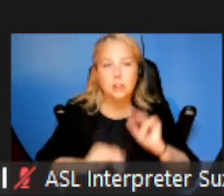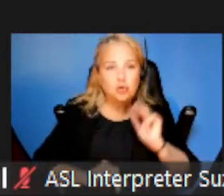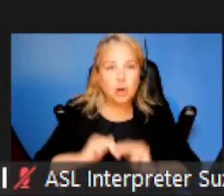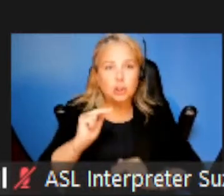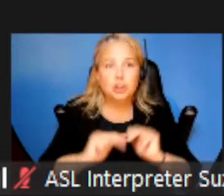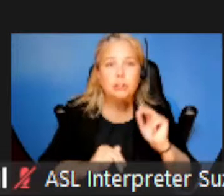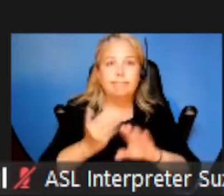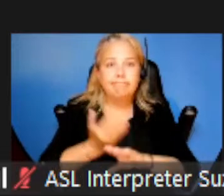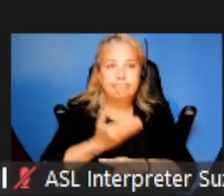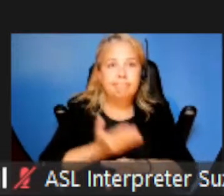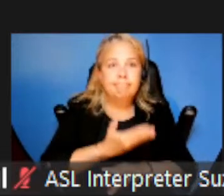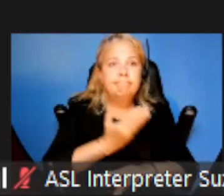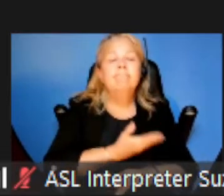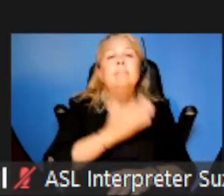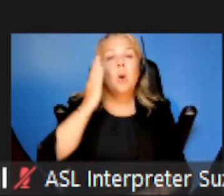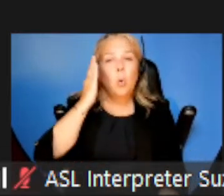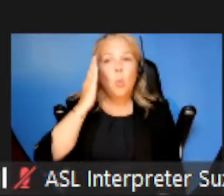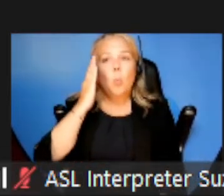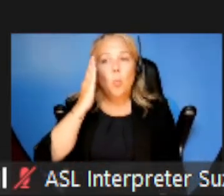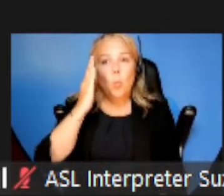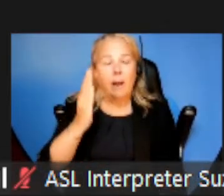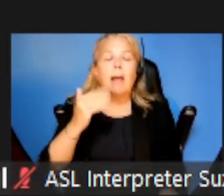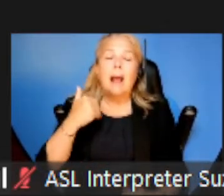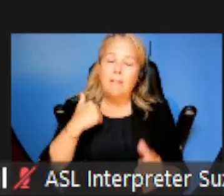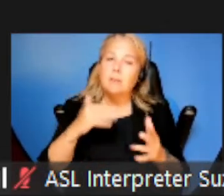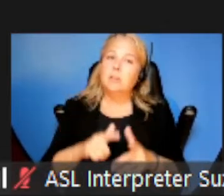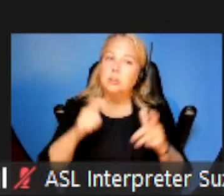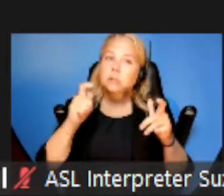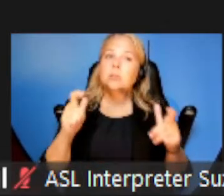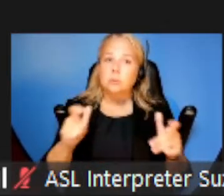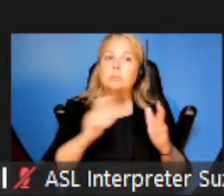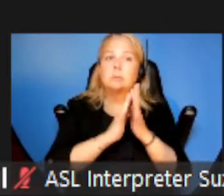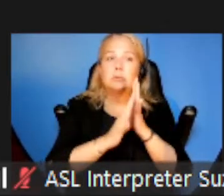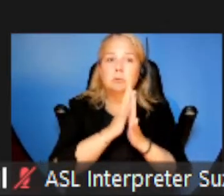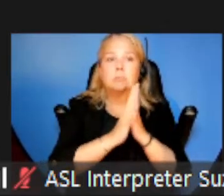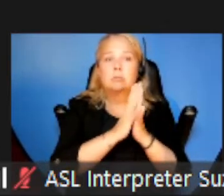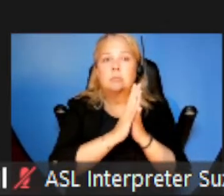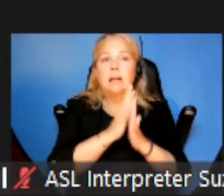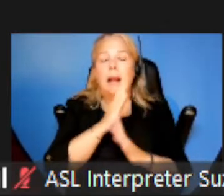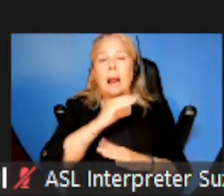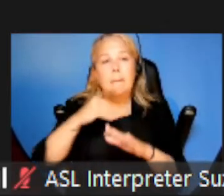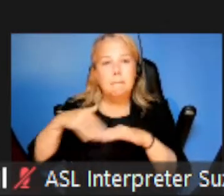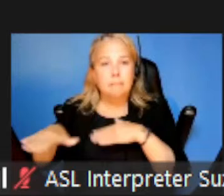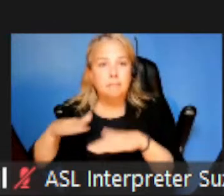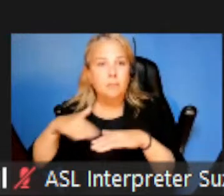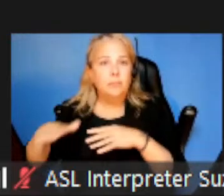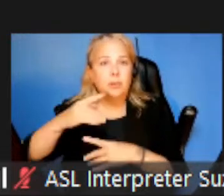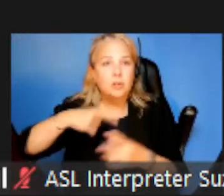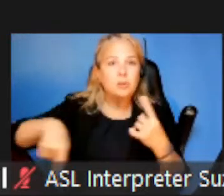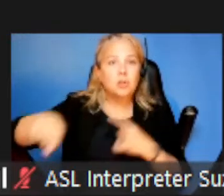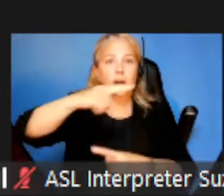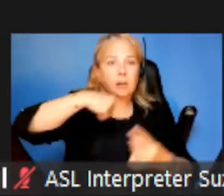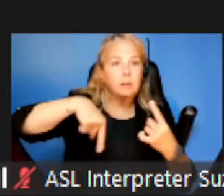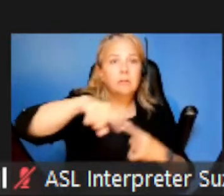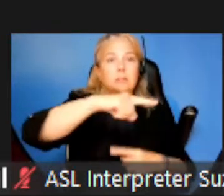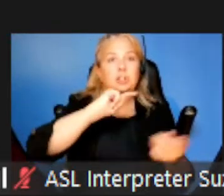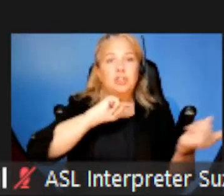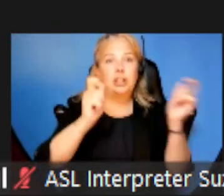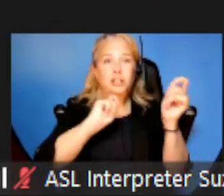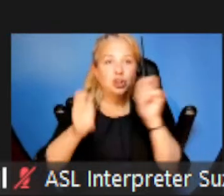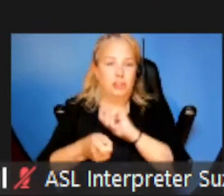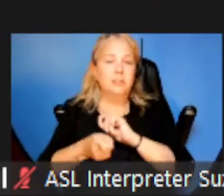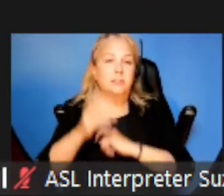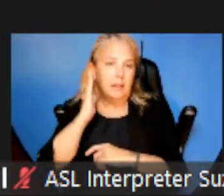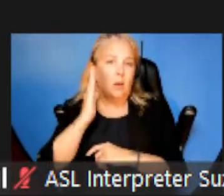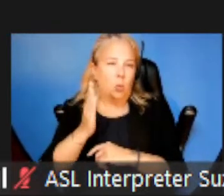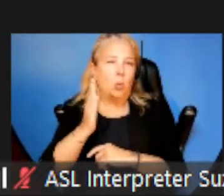will be vehicular and pedestrian circulation changes that will be